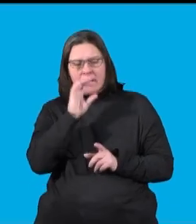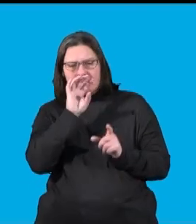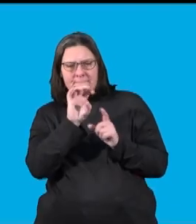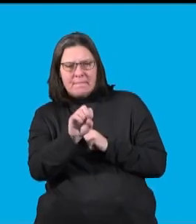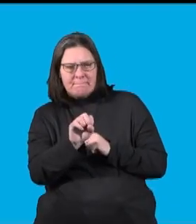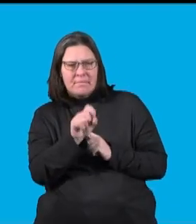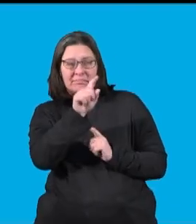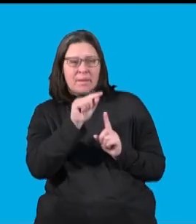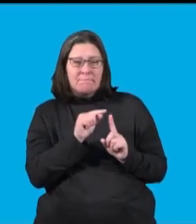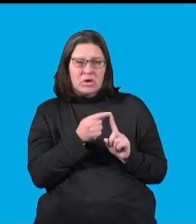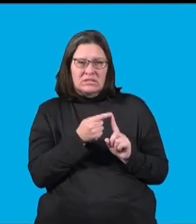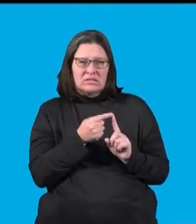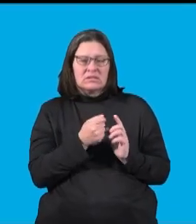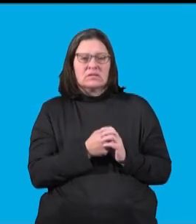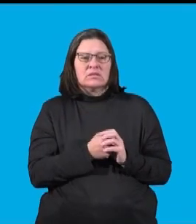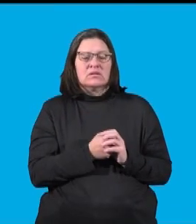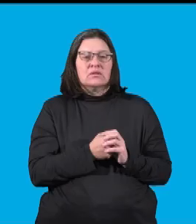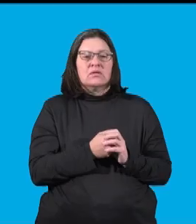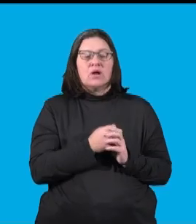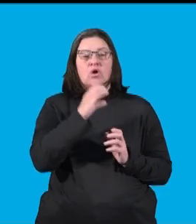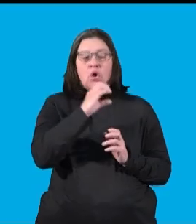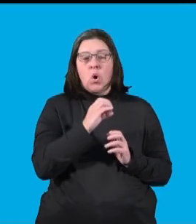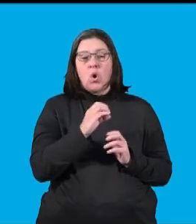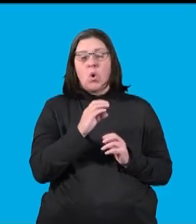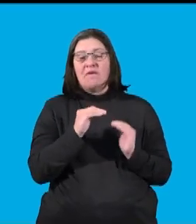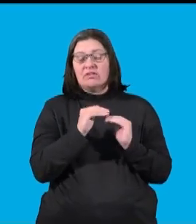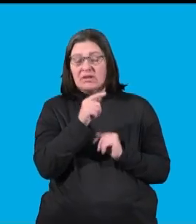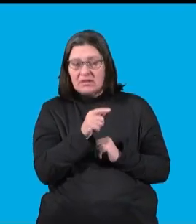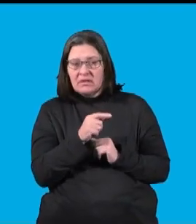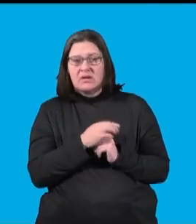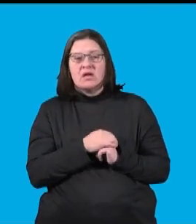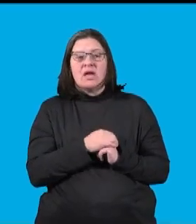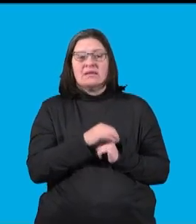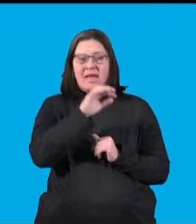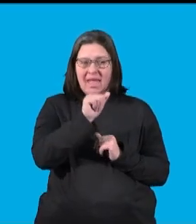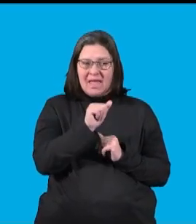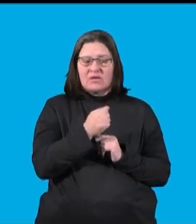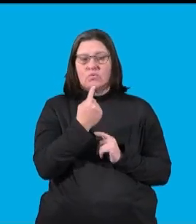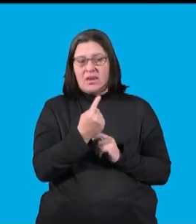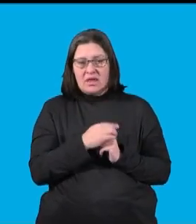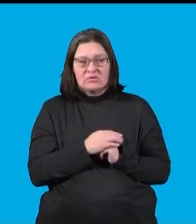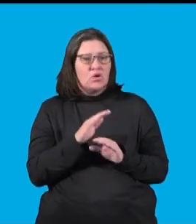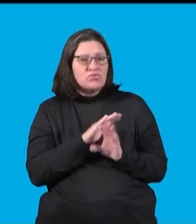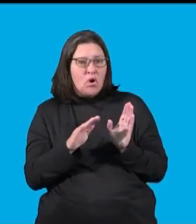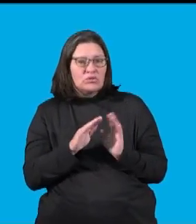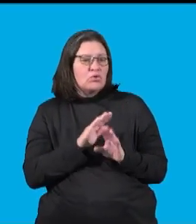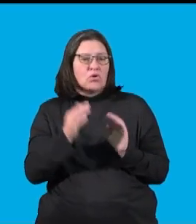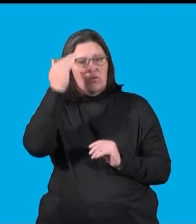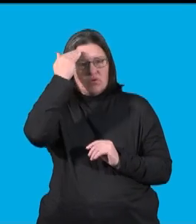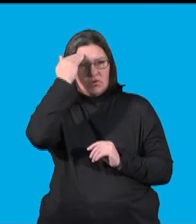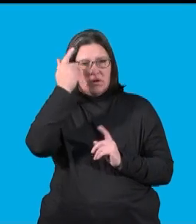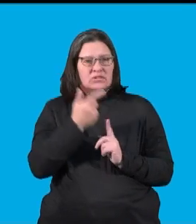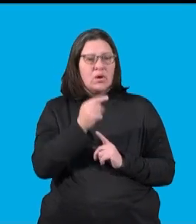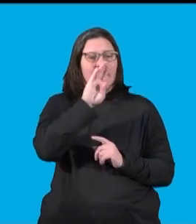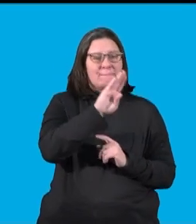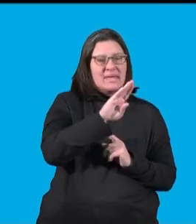I'll also note at this point that the coefficient of x cubed, a, is 1. So you see that a is not an unknown